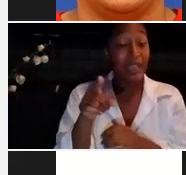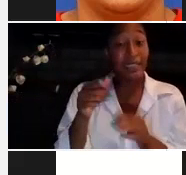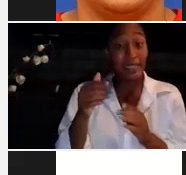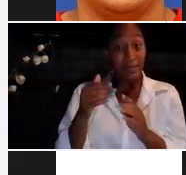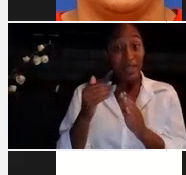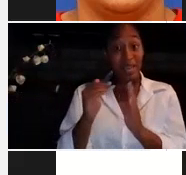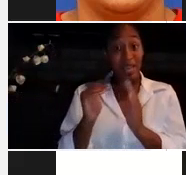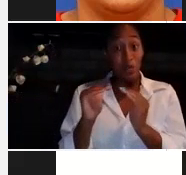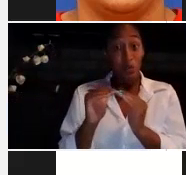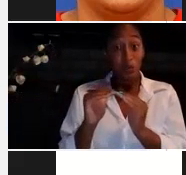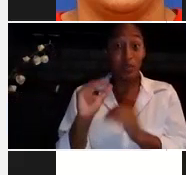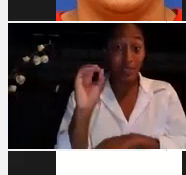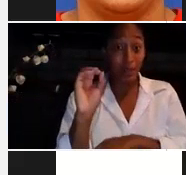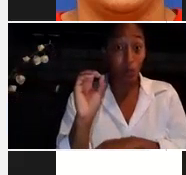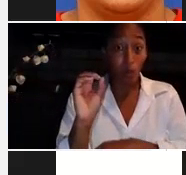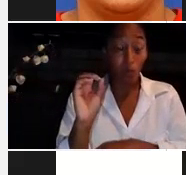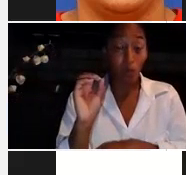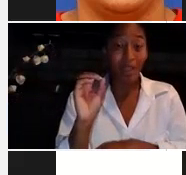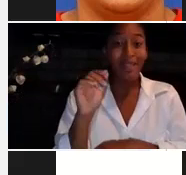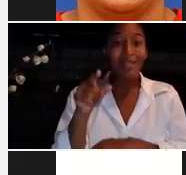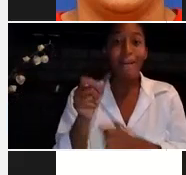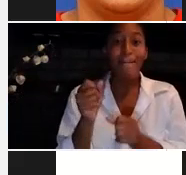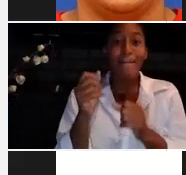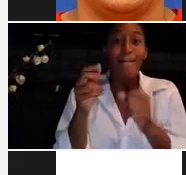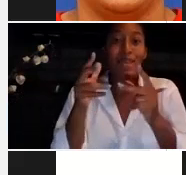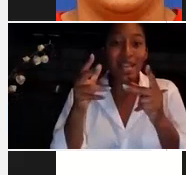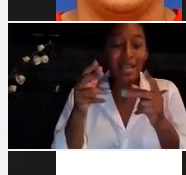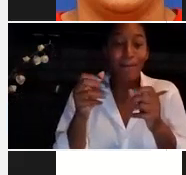There are many examples of parameters that are scalar